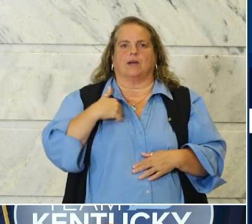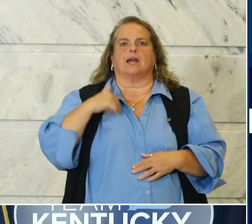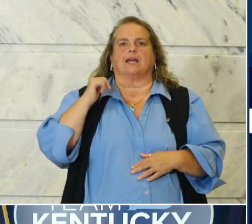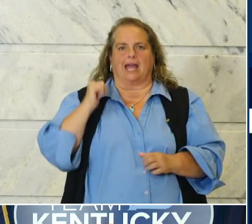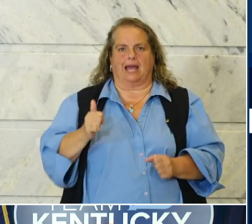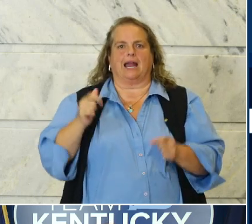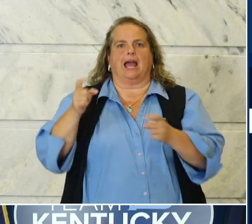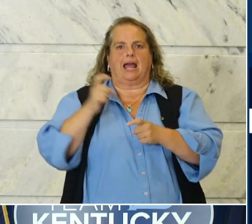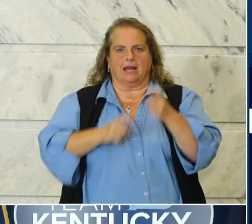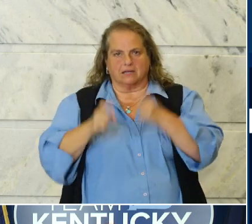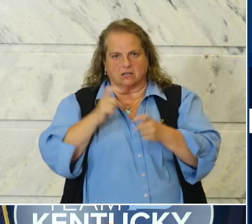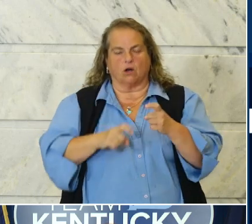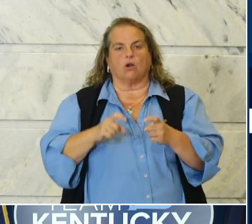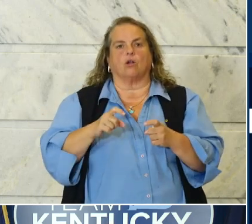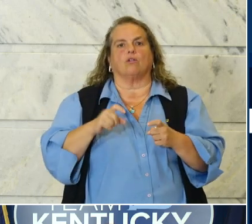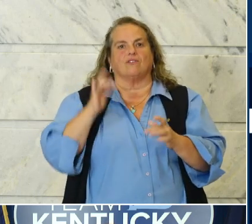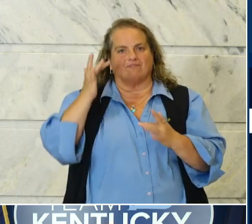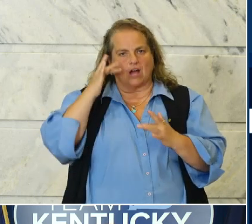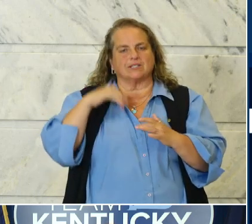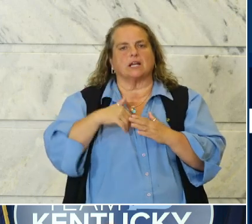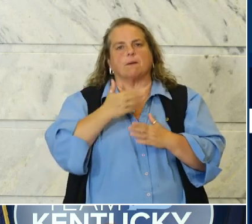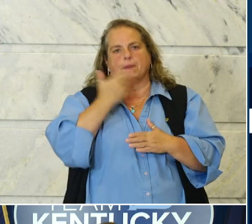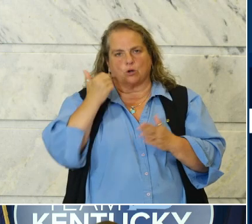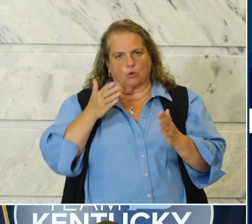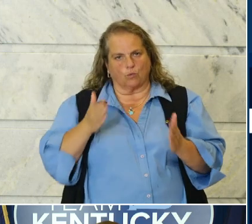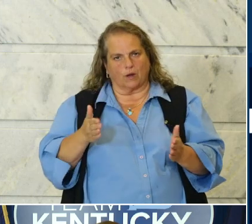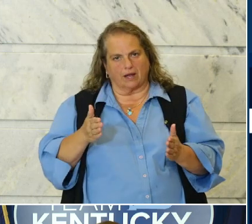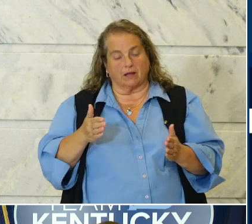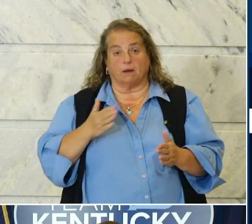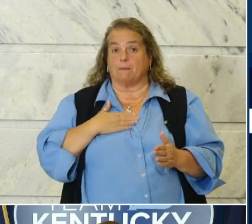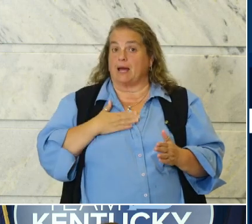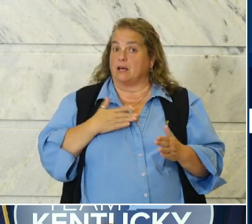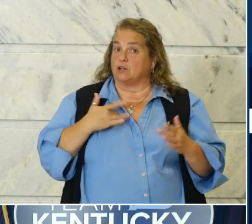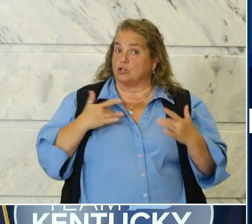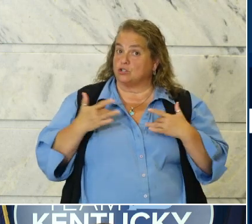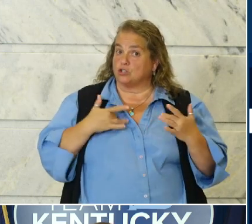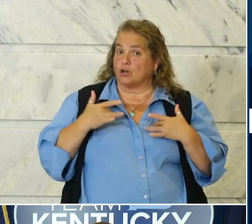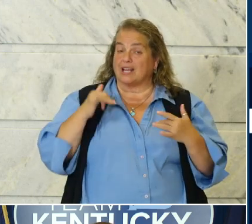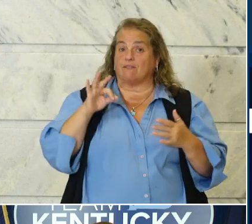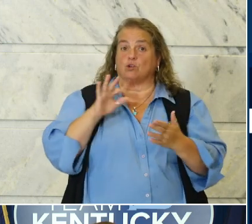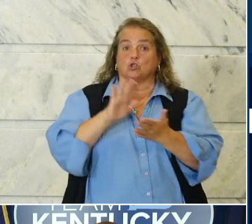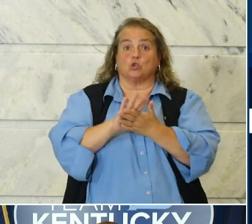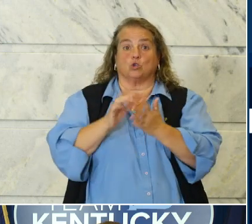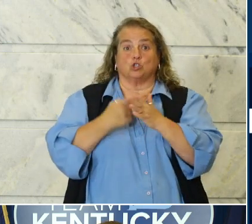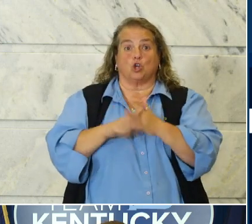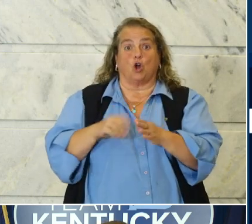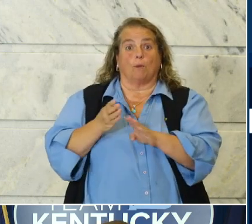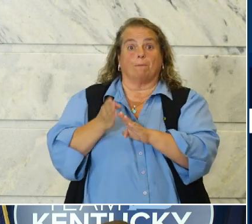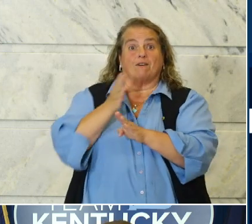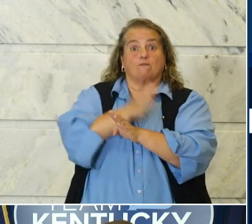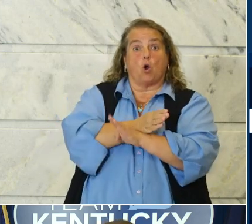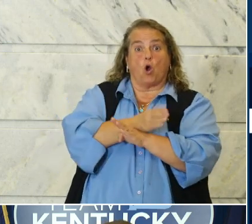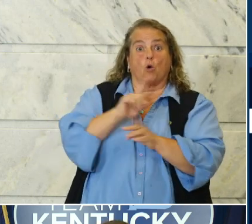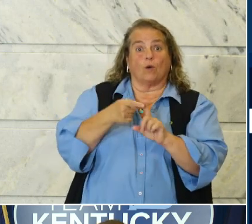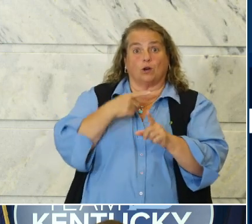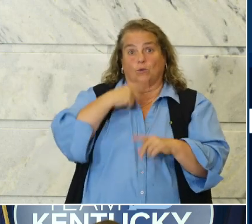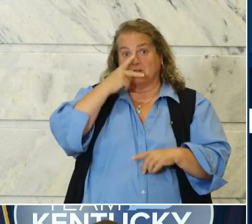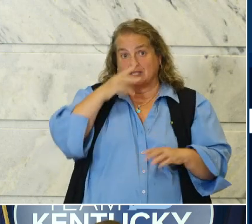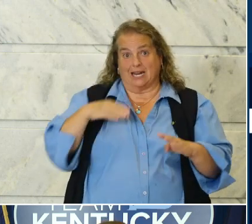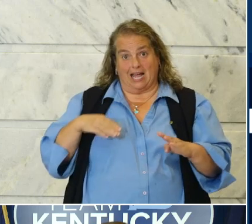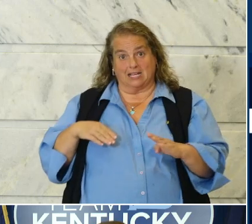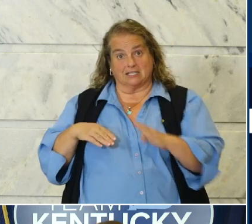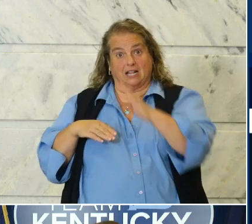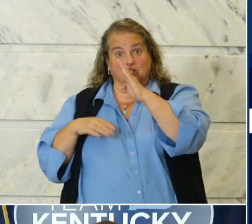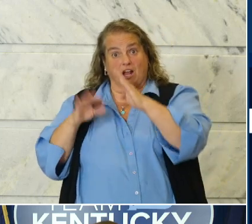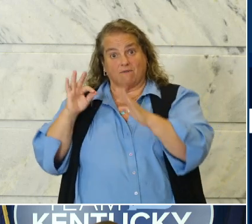we can handle this in a much better way. My concern is that if schools start before this, when we're seeing an escalation of the